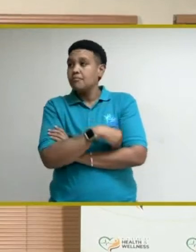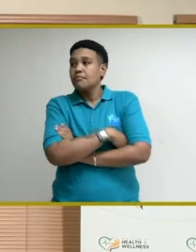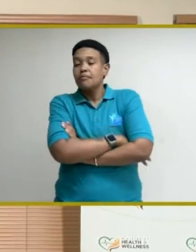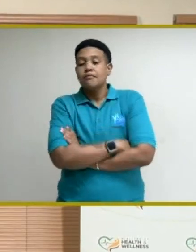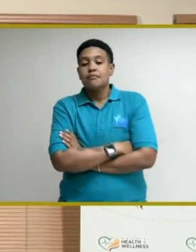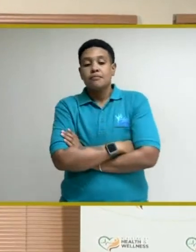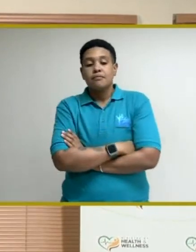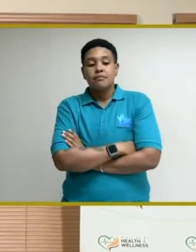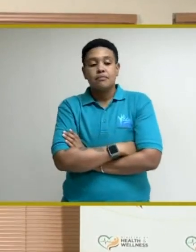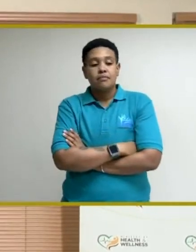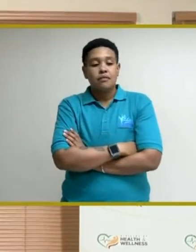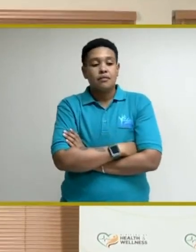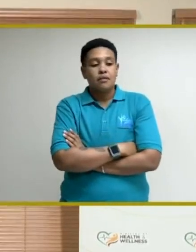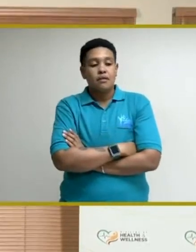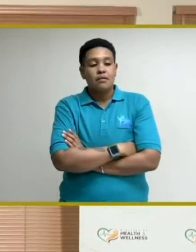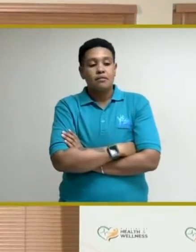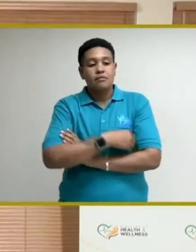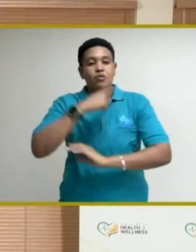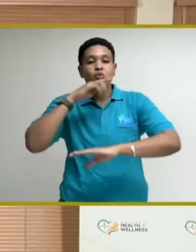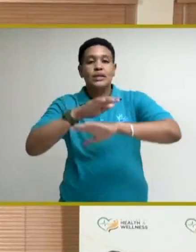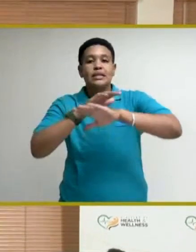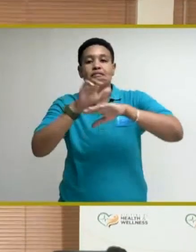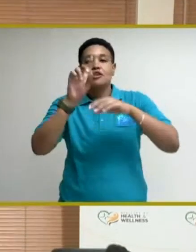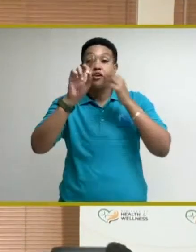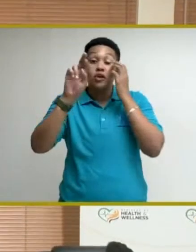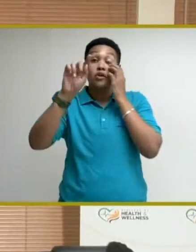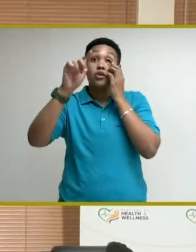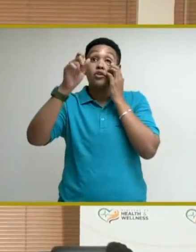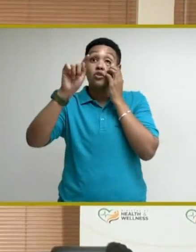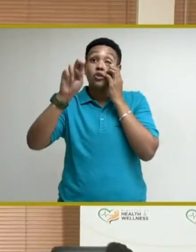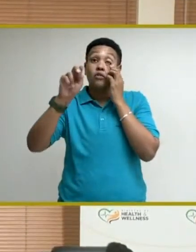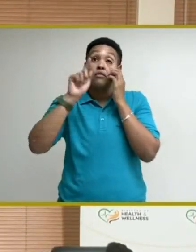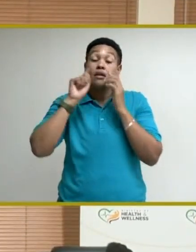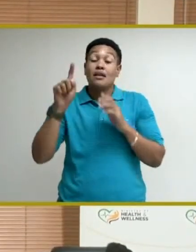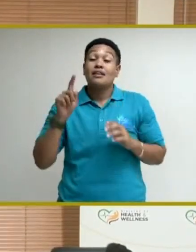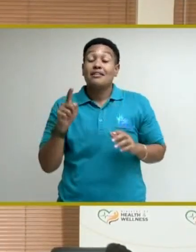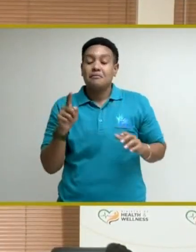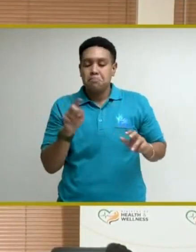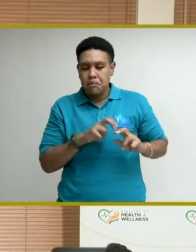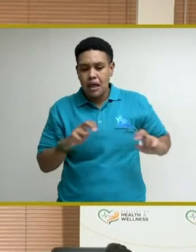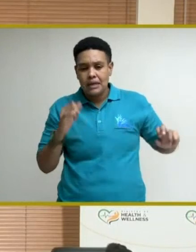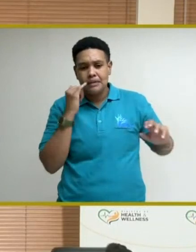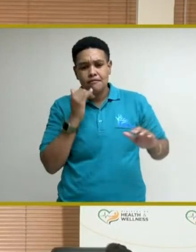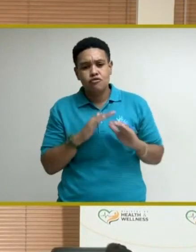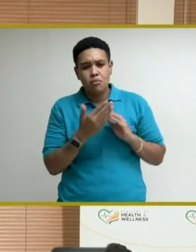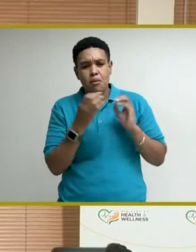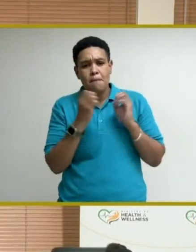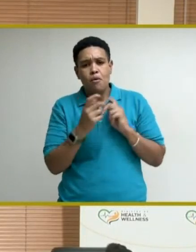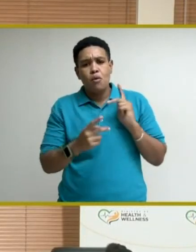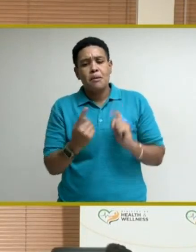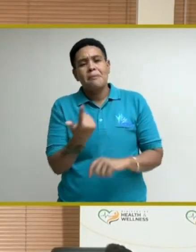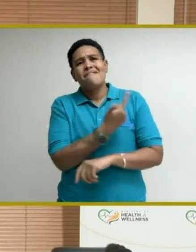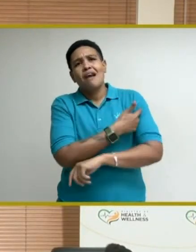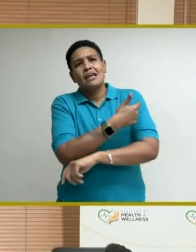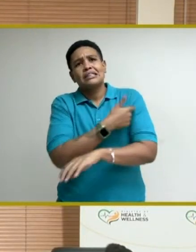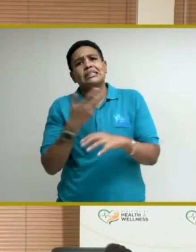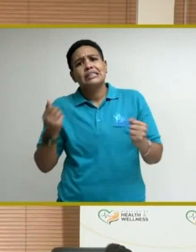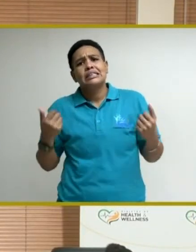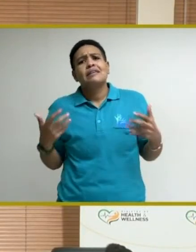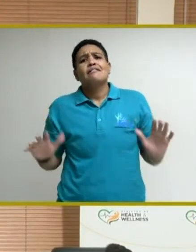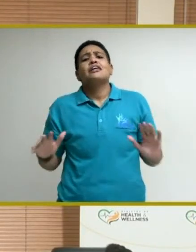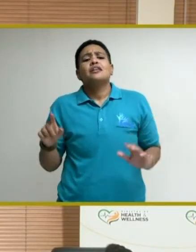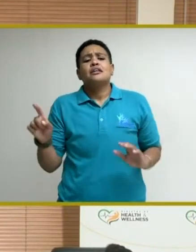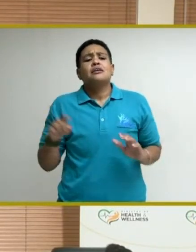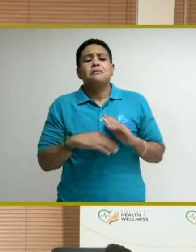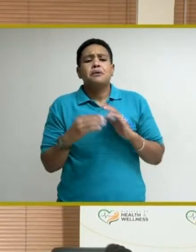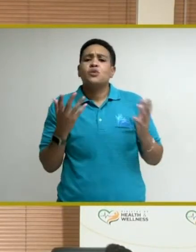Here's my question. If Jamaica has more persons getting vaccinated, because we know that based on what